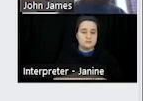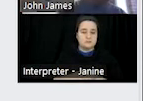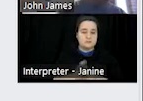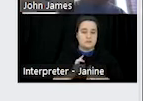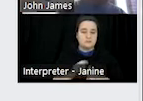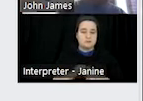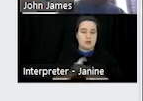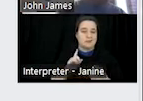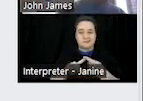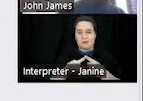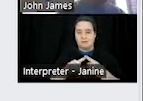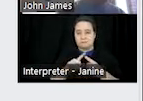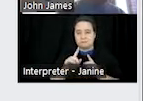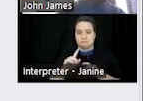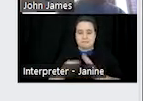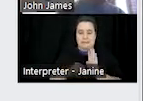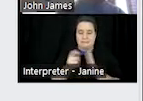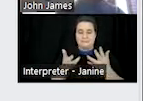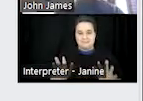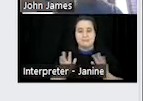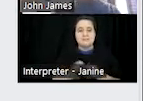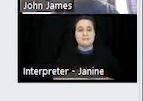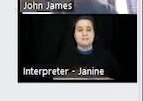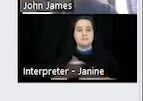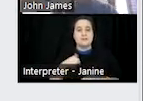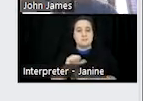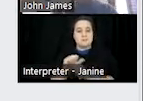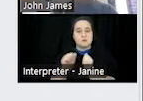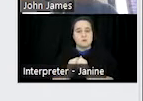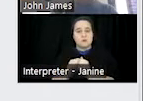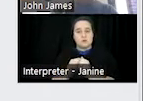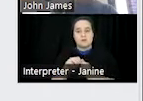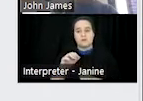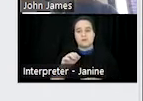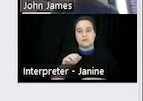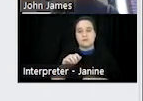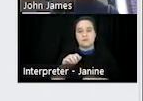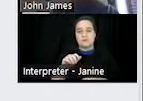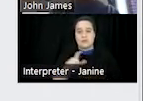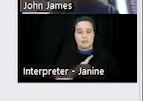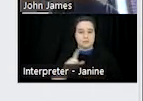I am working with Mackenzie's legislator in the future,